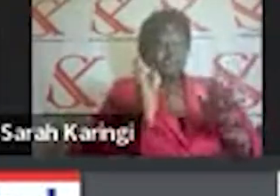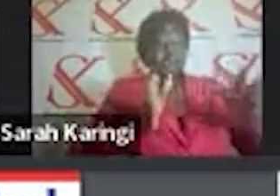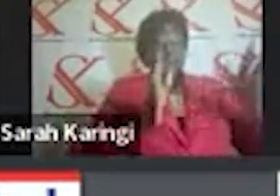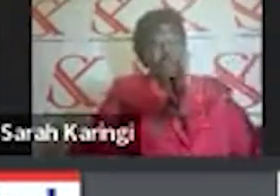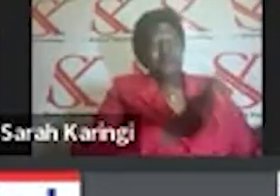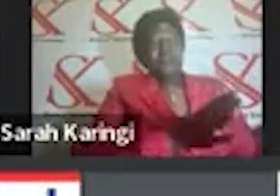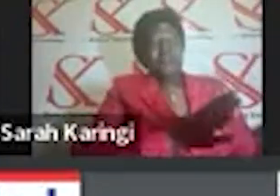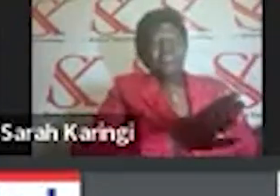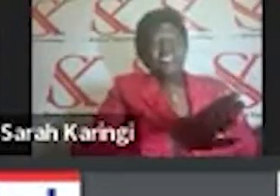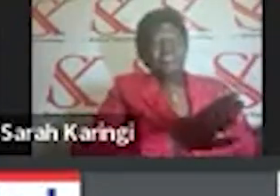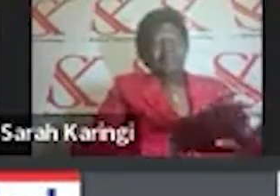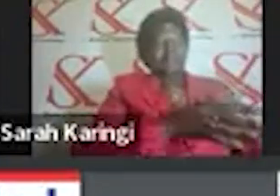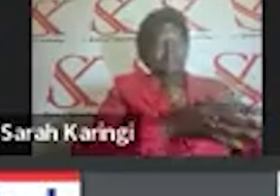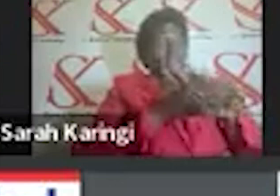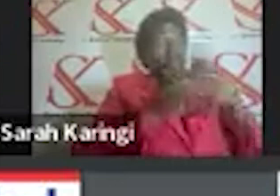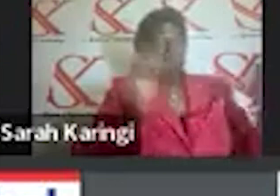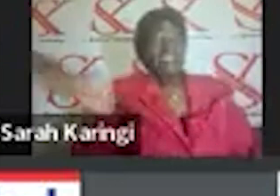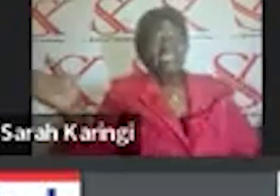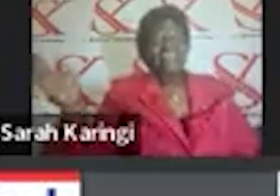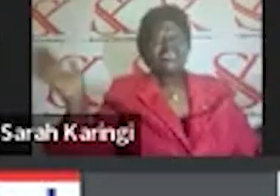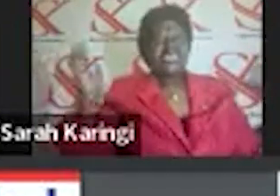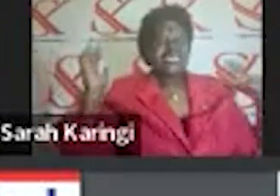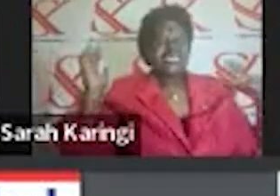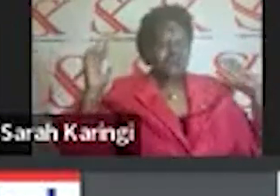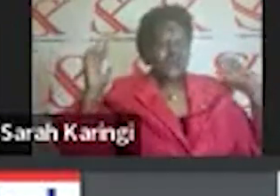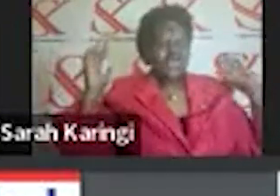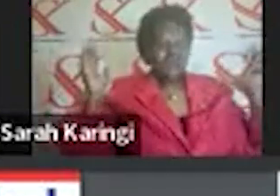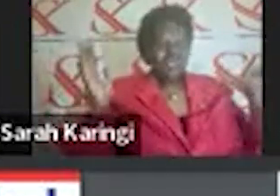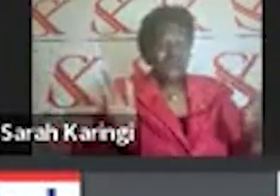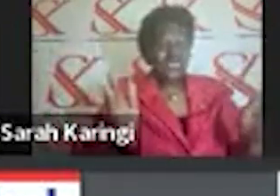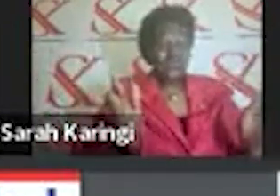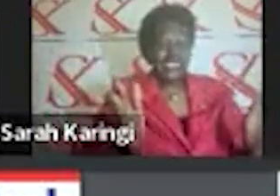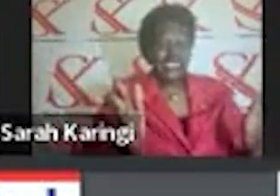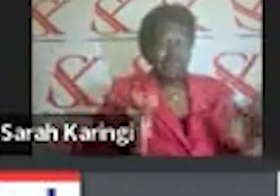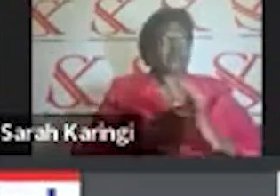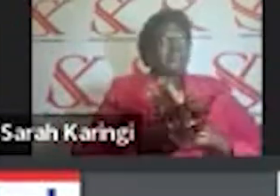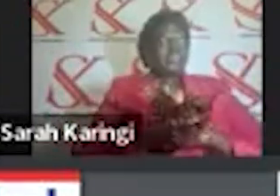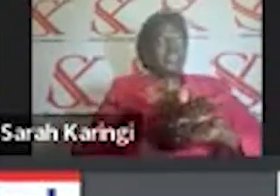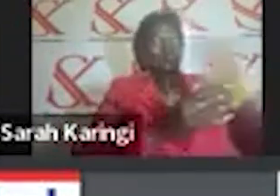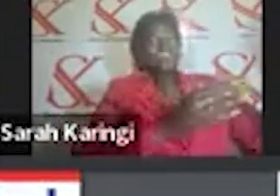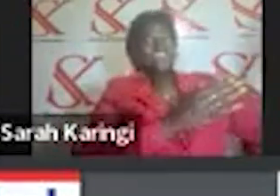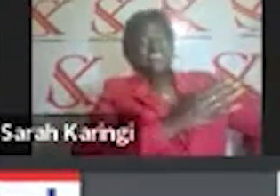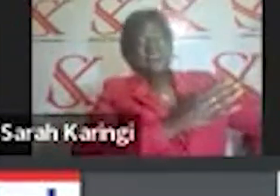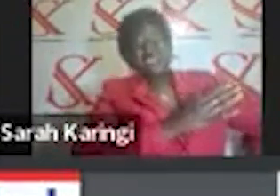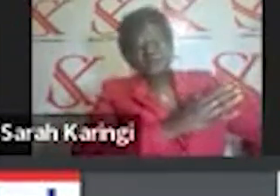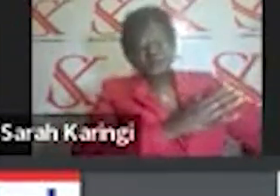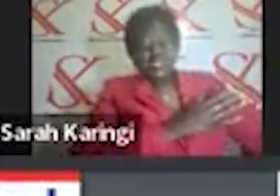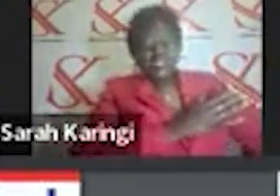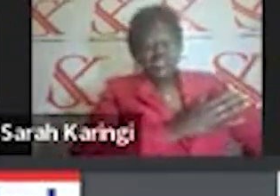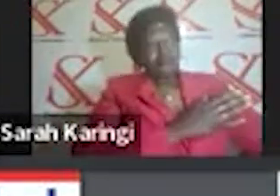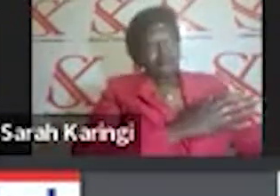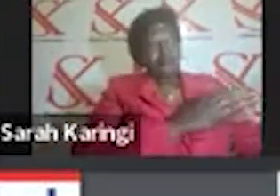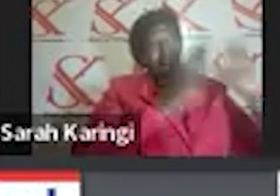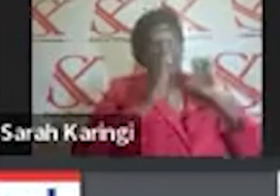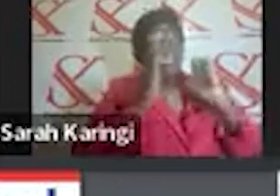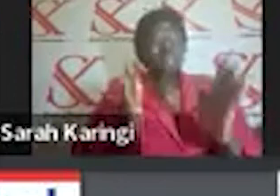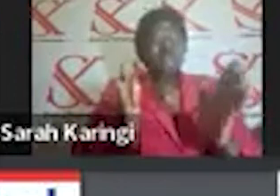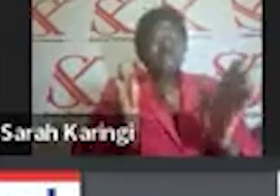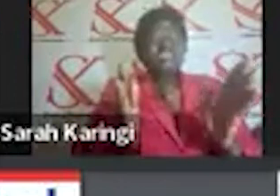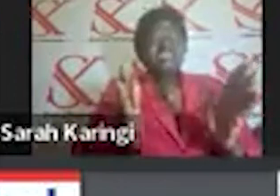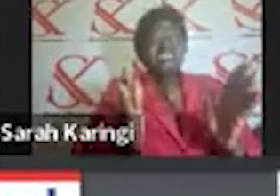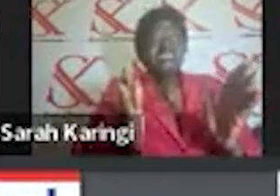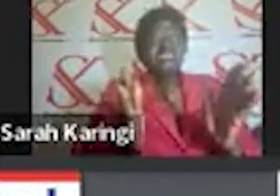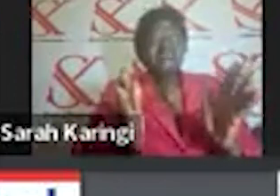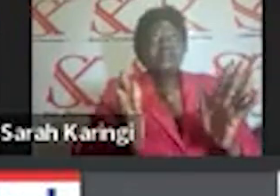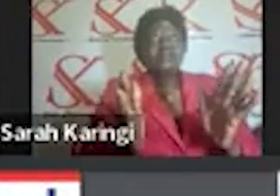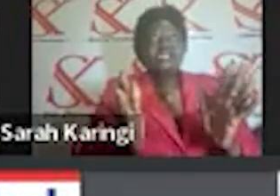disconnect is, we meet today, probably I realize that maybe we can do something together. I wait until after 2 years. I remember